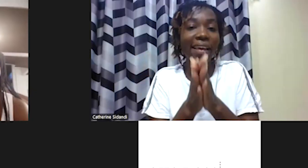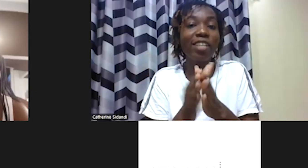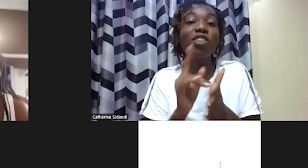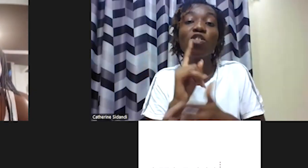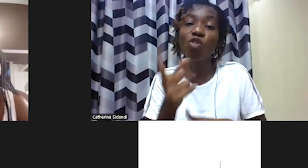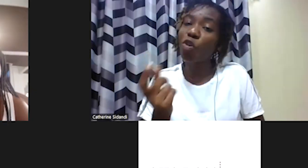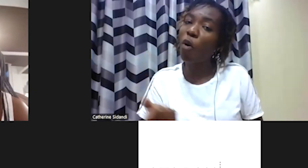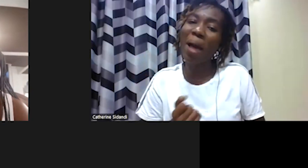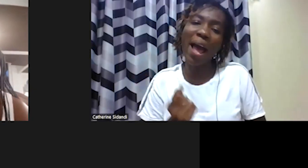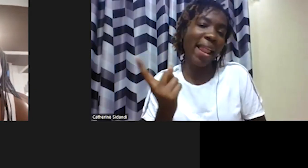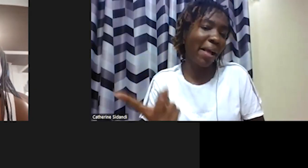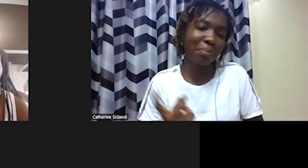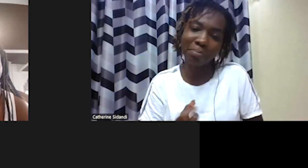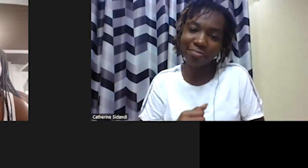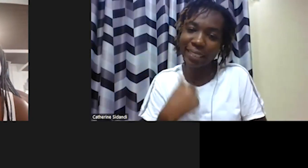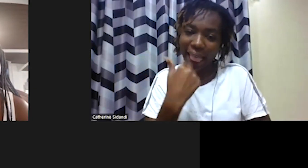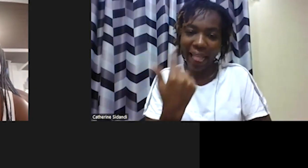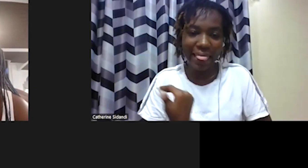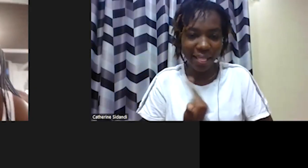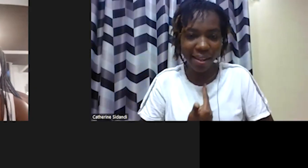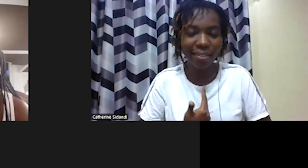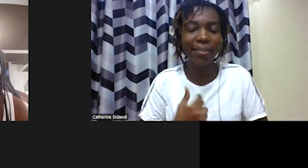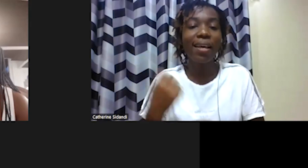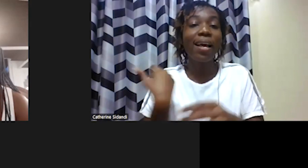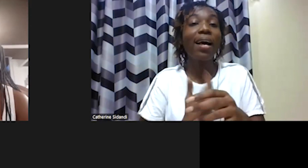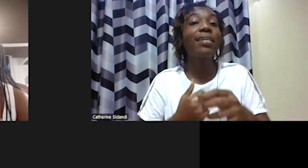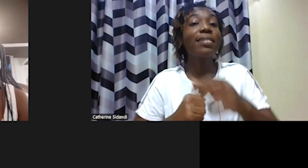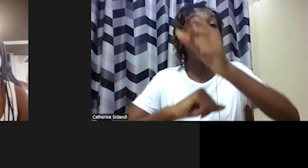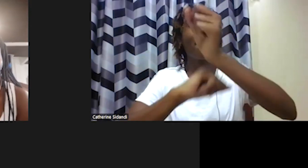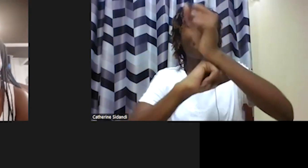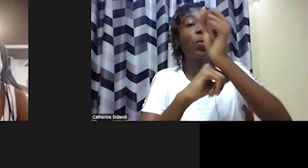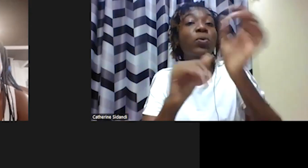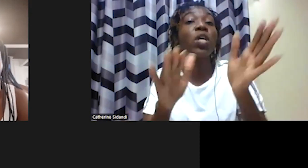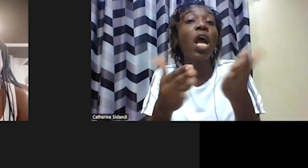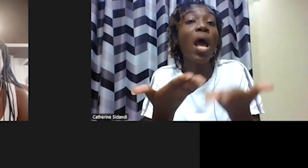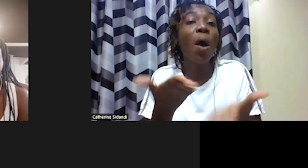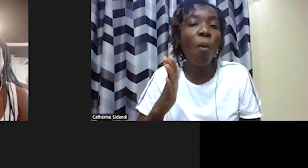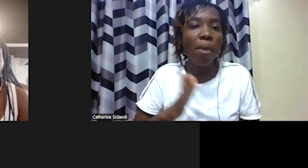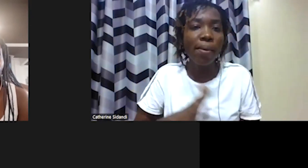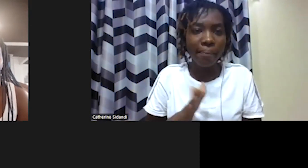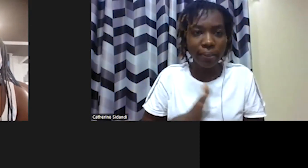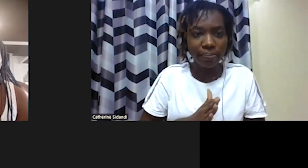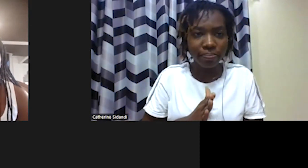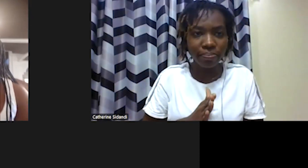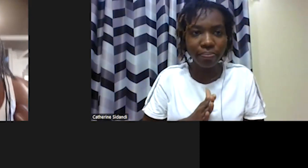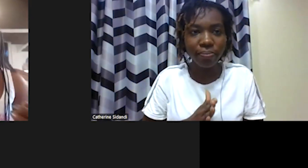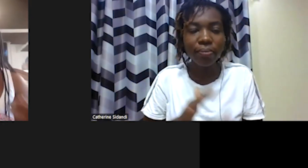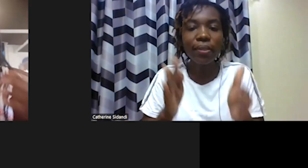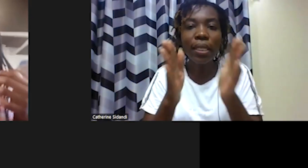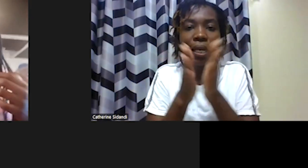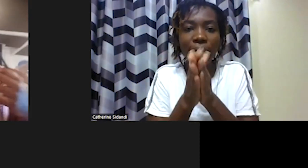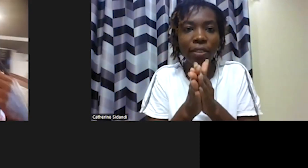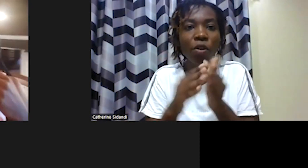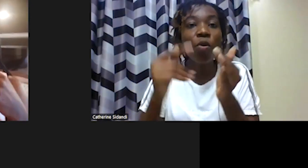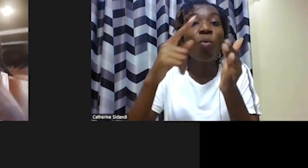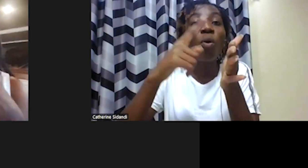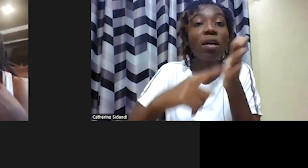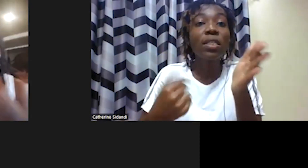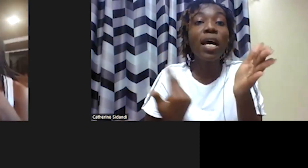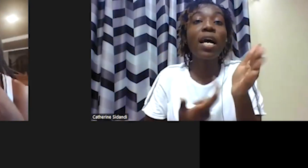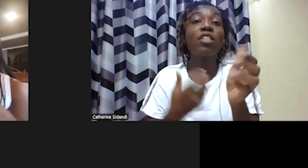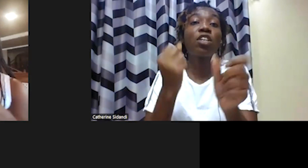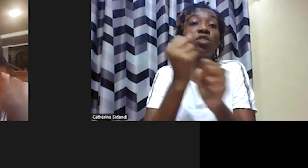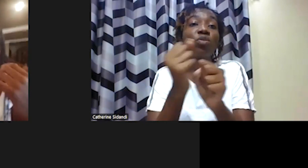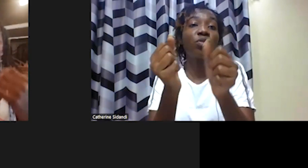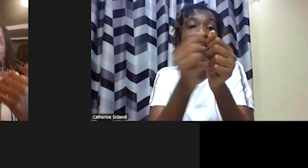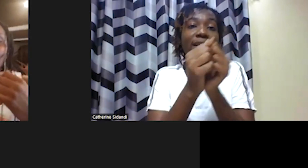Madam, tell us, how do we support women? And what can we do with the